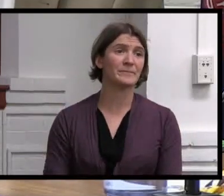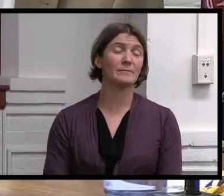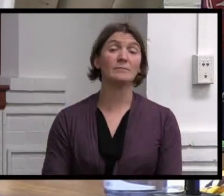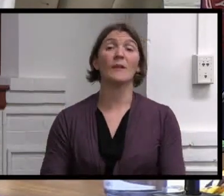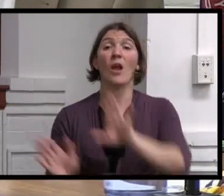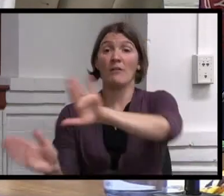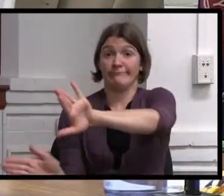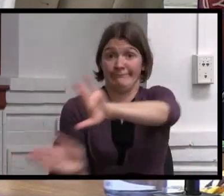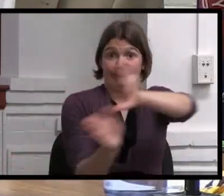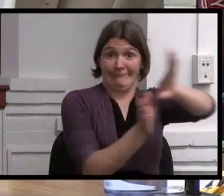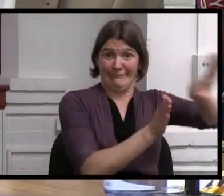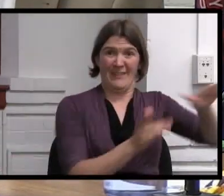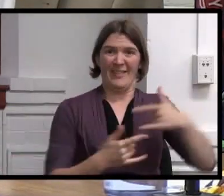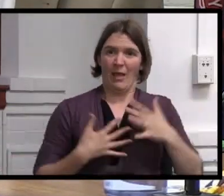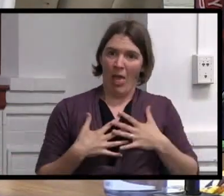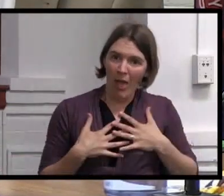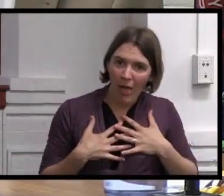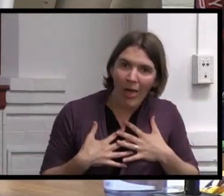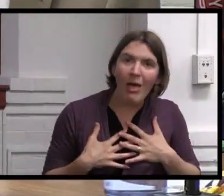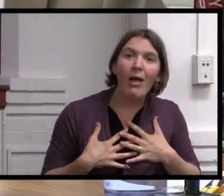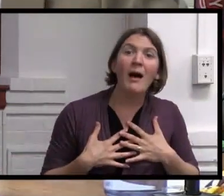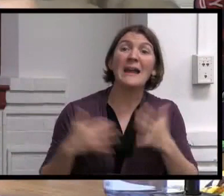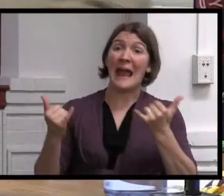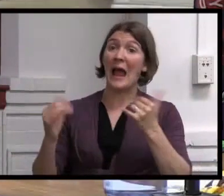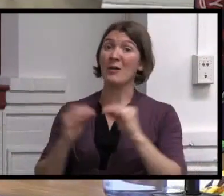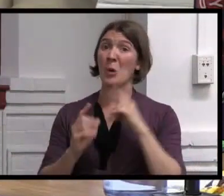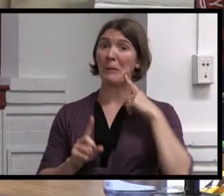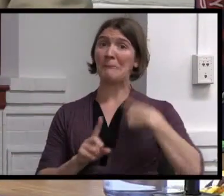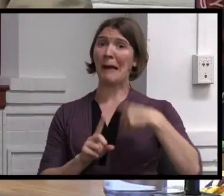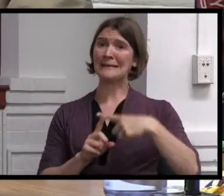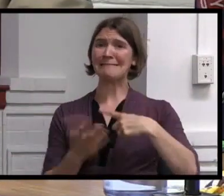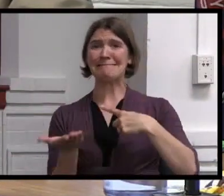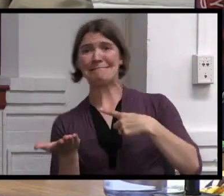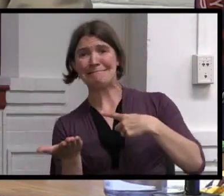on a totally lighter note, I feel so bad going from that to a lighter note.